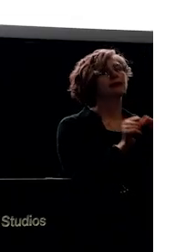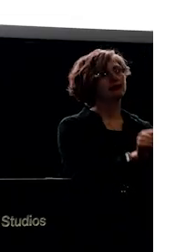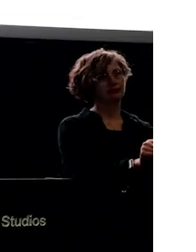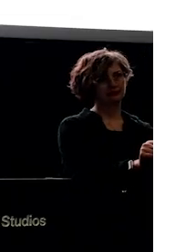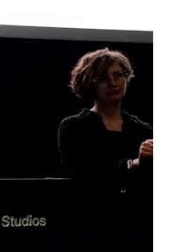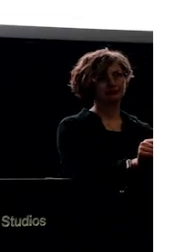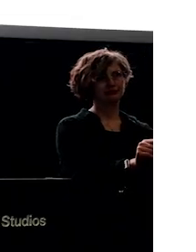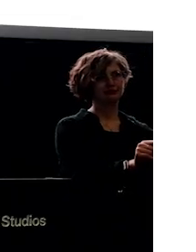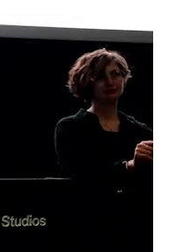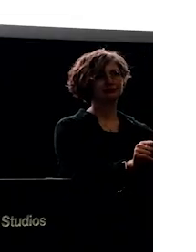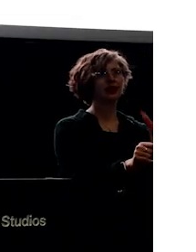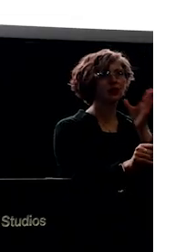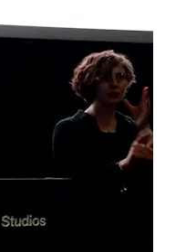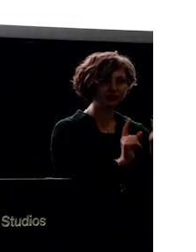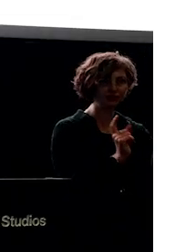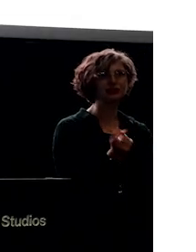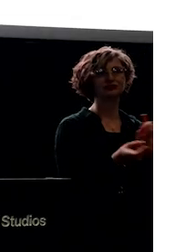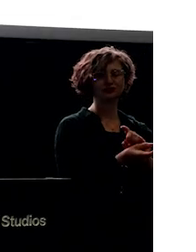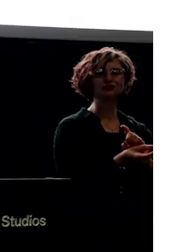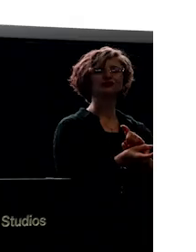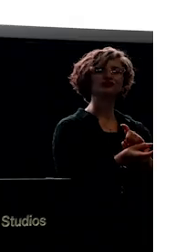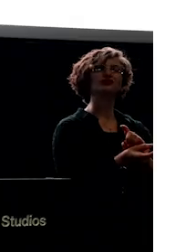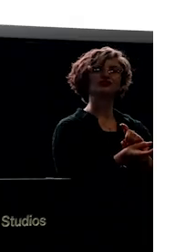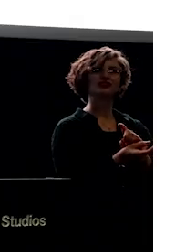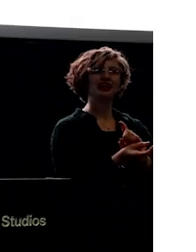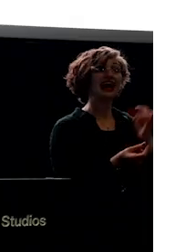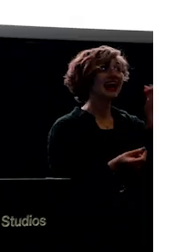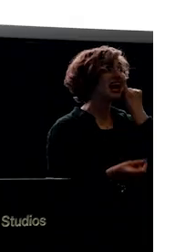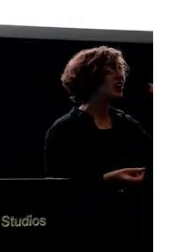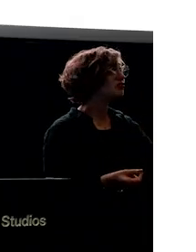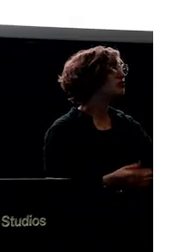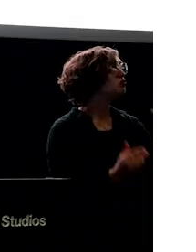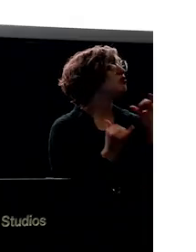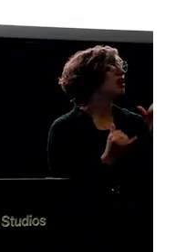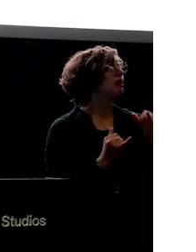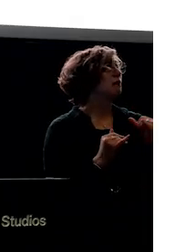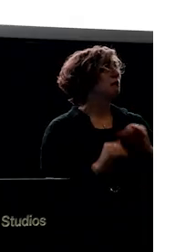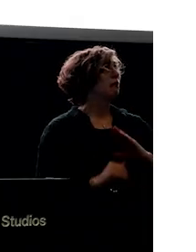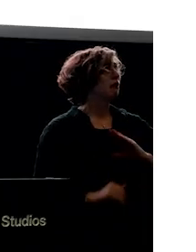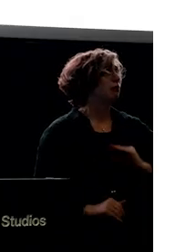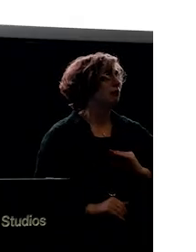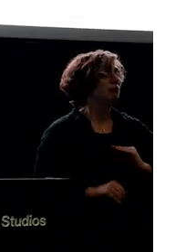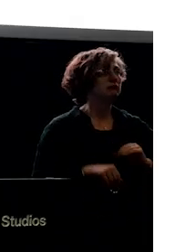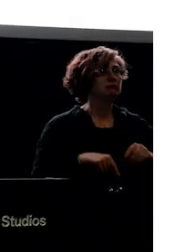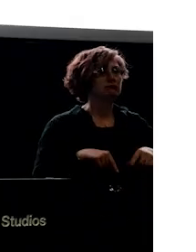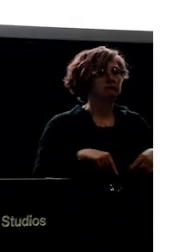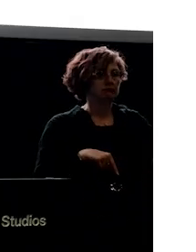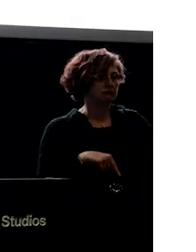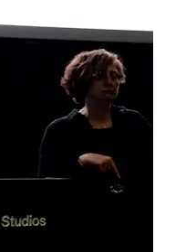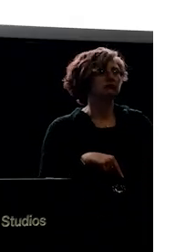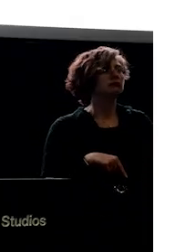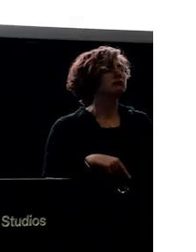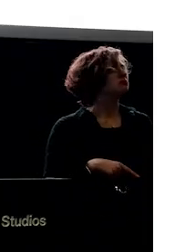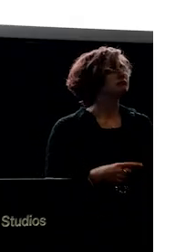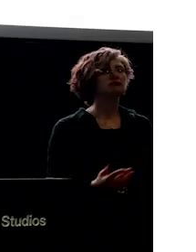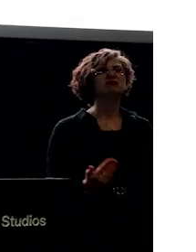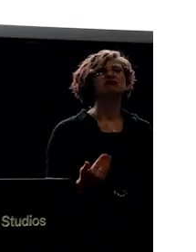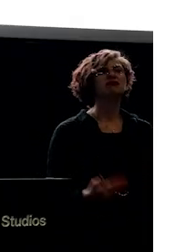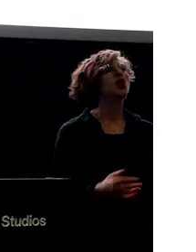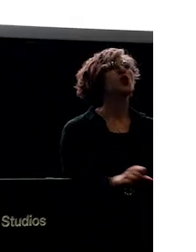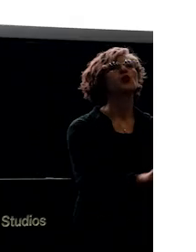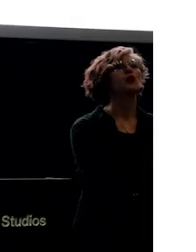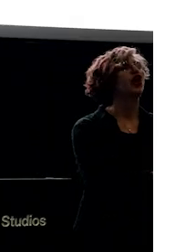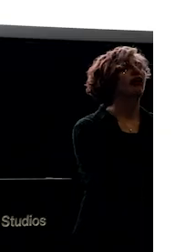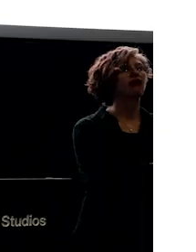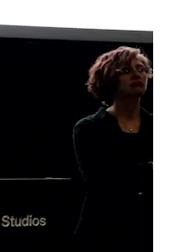do have insecurities, and if you have fears, just get to work, because work will always beat